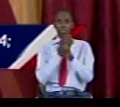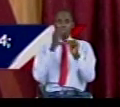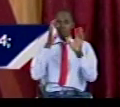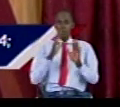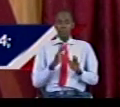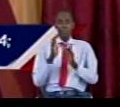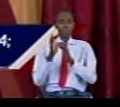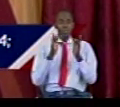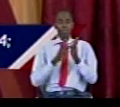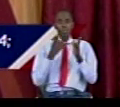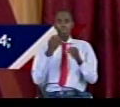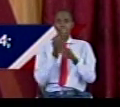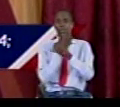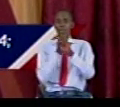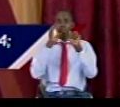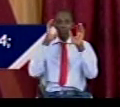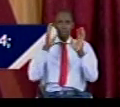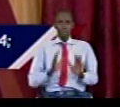Redeemer, Jesus.